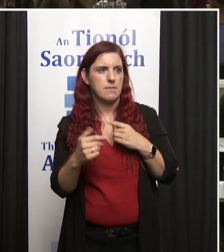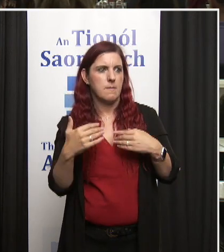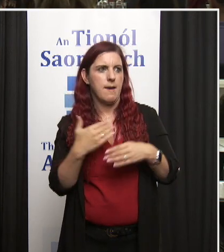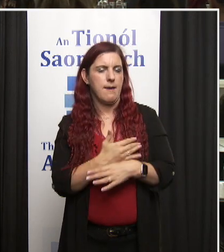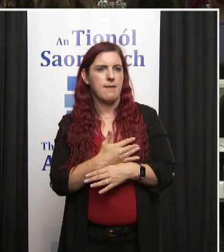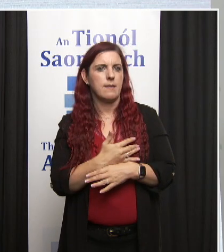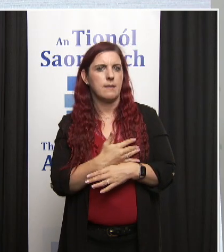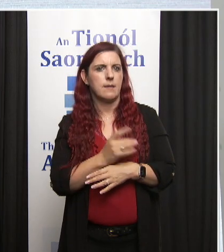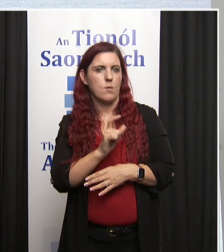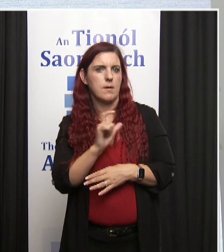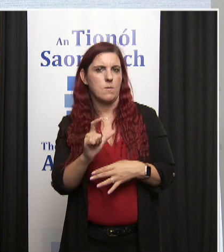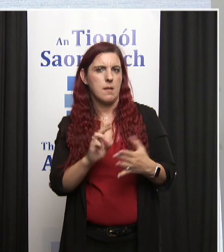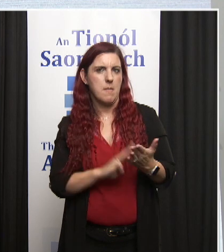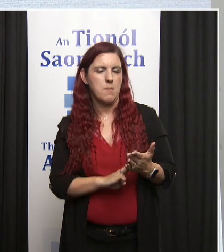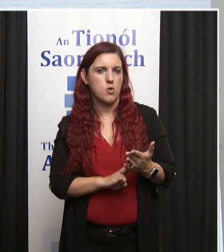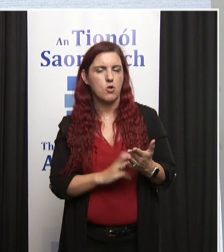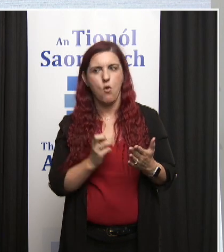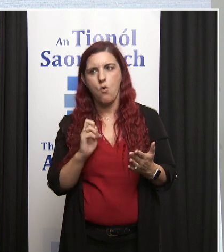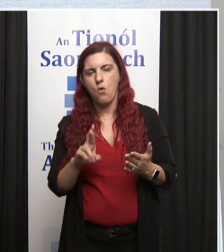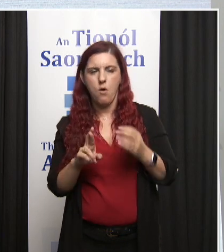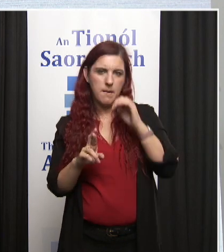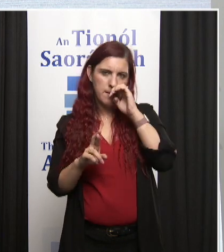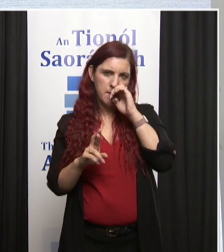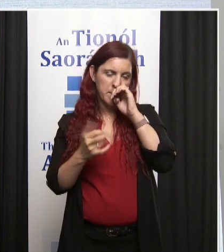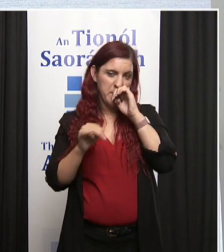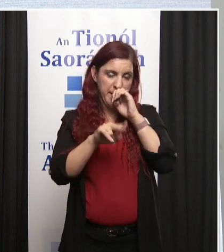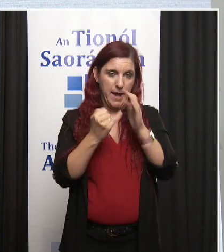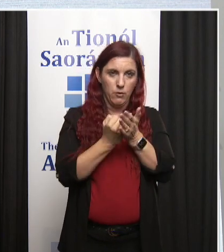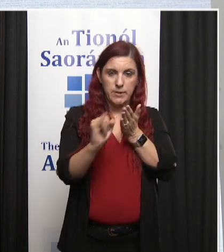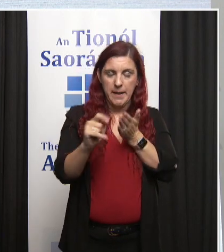the councillors, perhaps they can reject it.